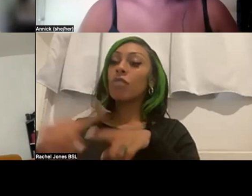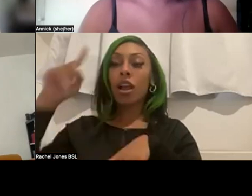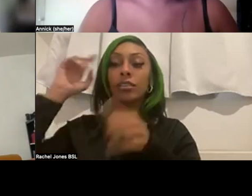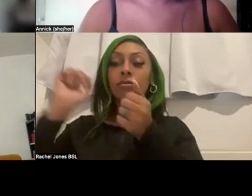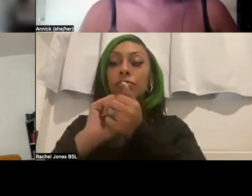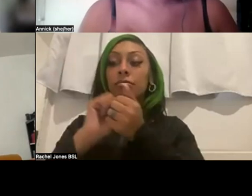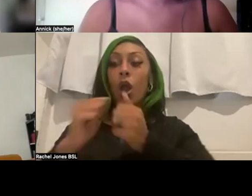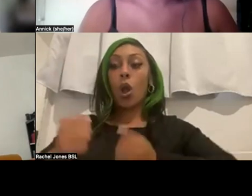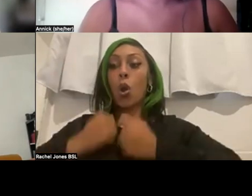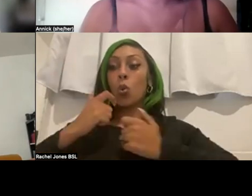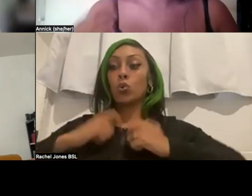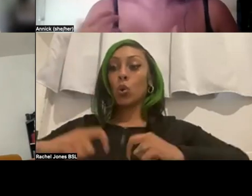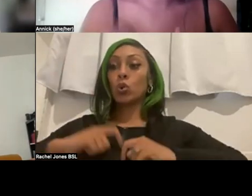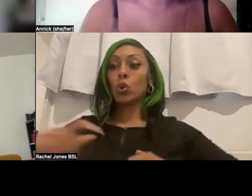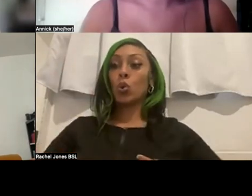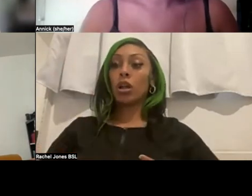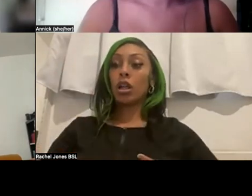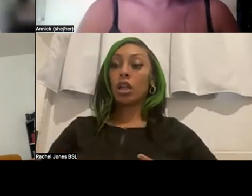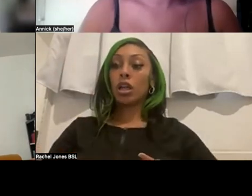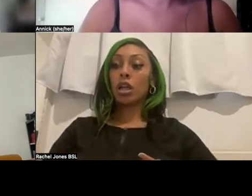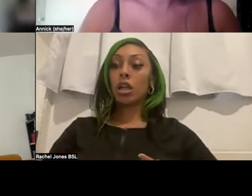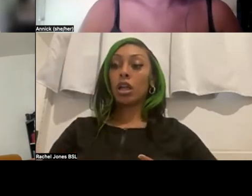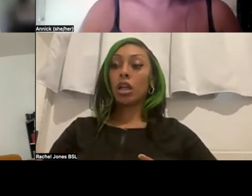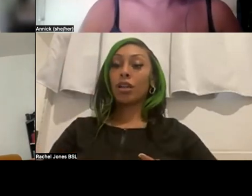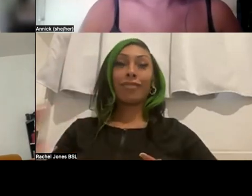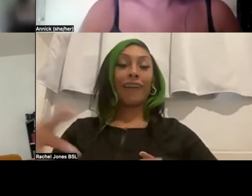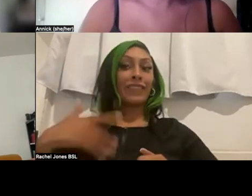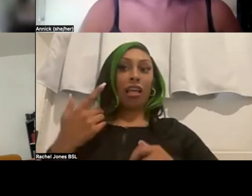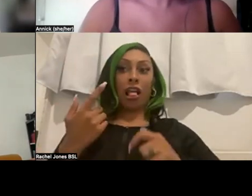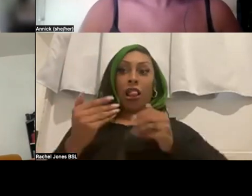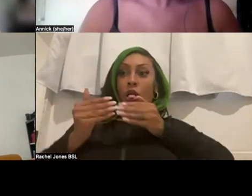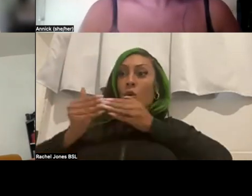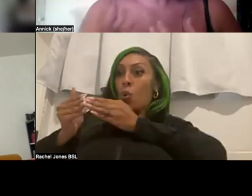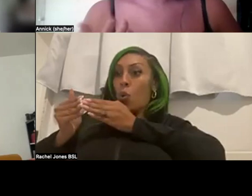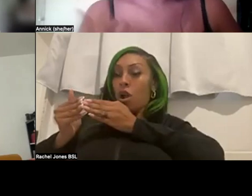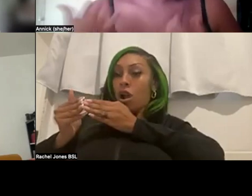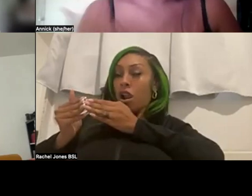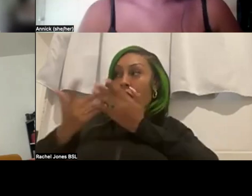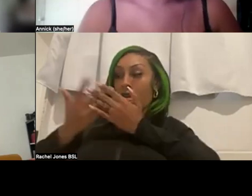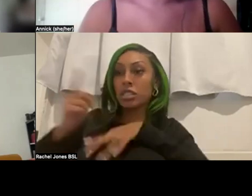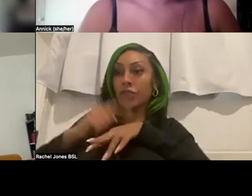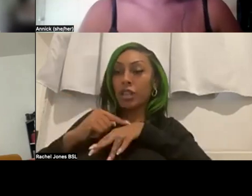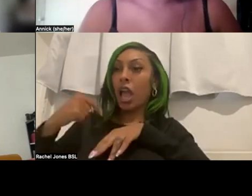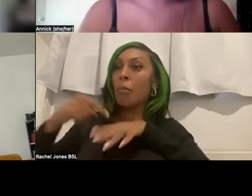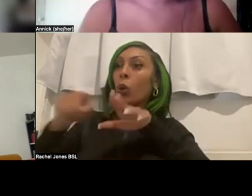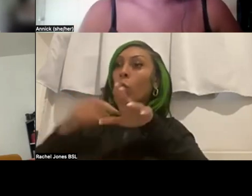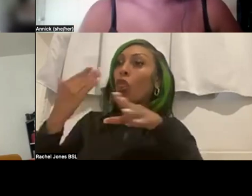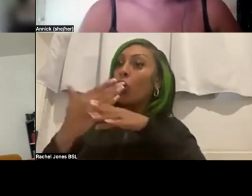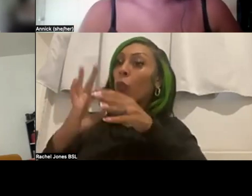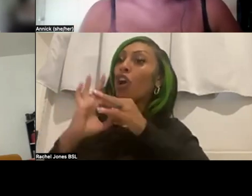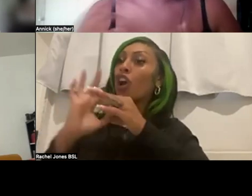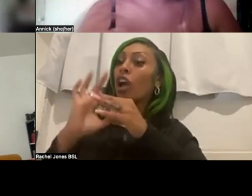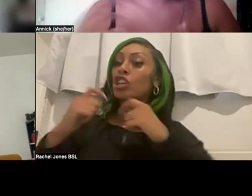work, but I have found myself cornered at times, as a youth worker, as a social worker,